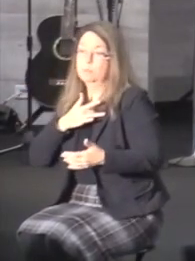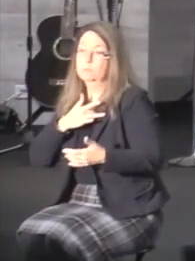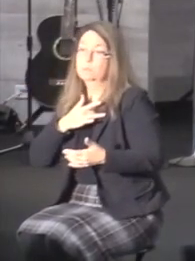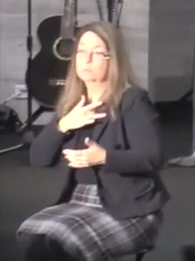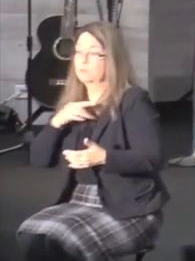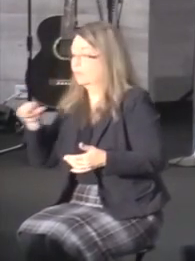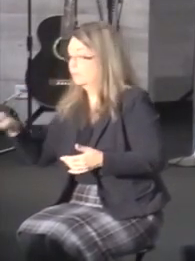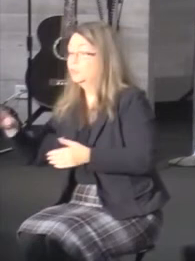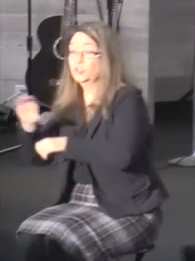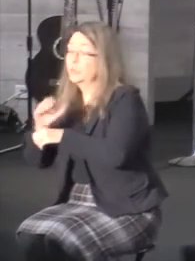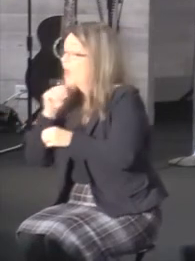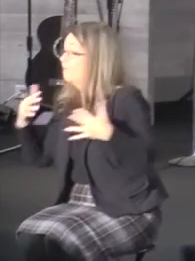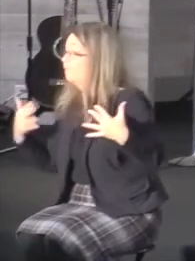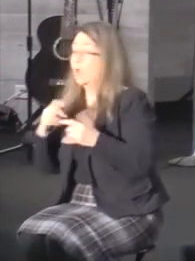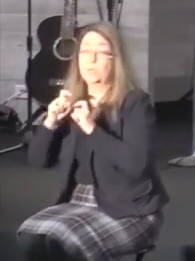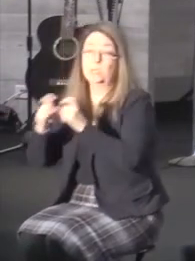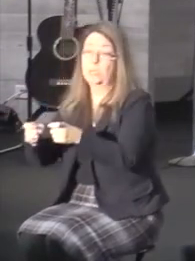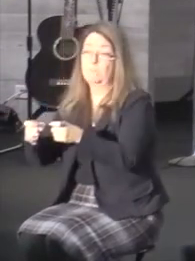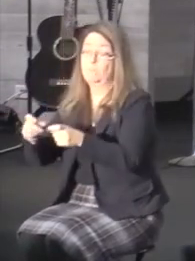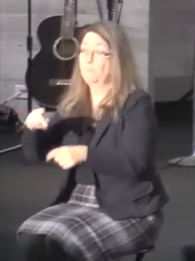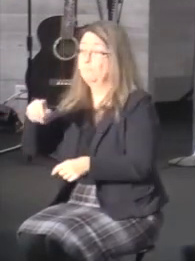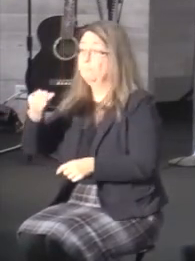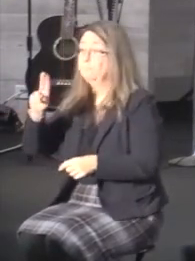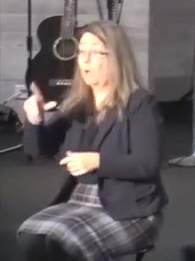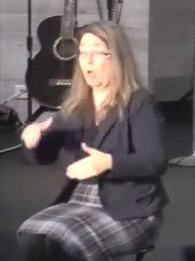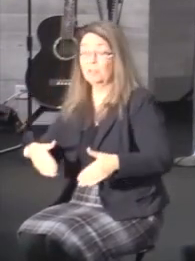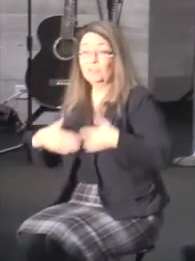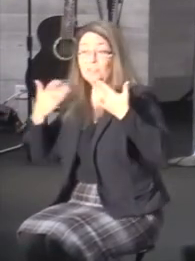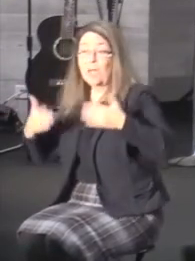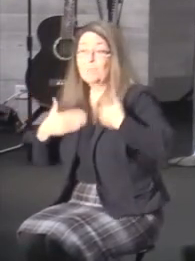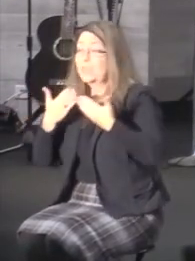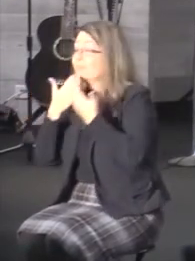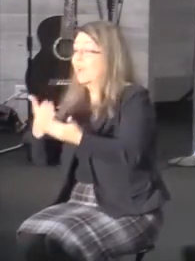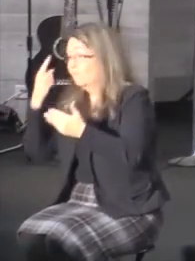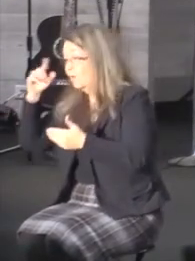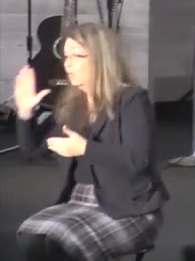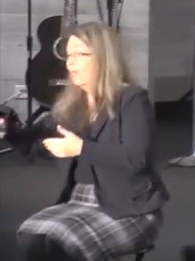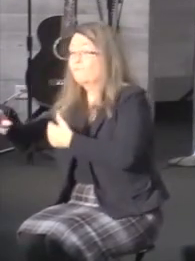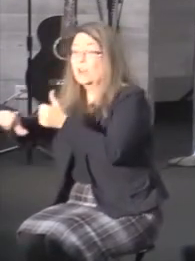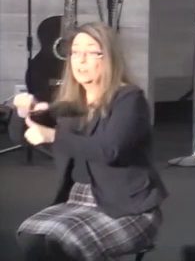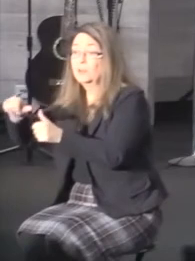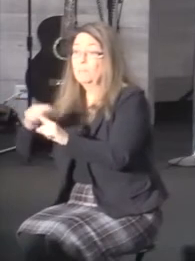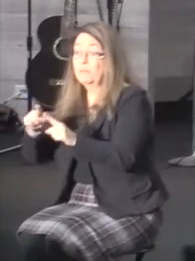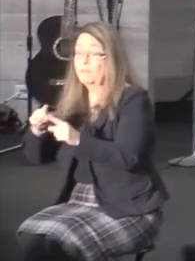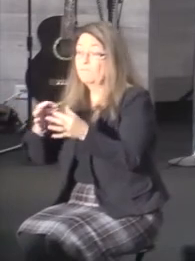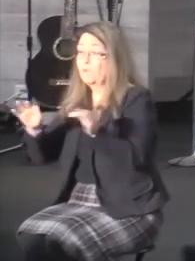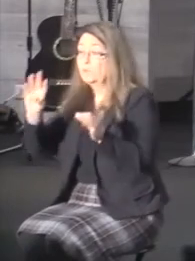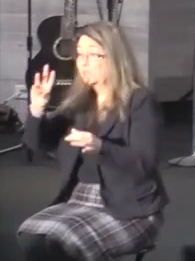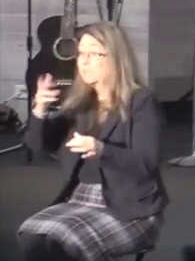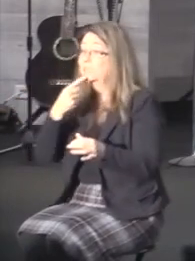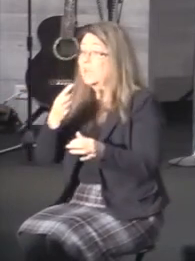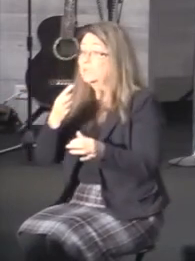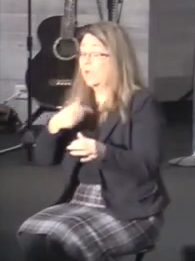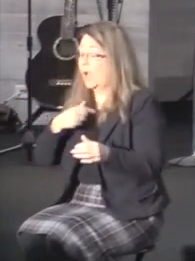they were not afraid to give. Paul was not only joyful and thankful for their fellowship, but look what he says in verse 6. He says, and I